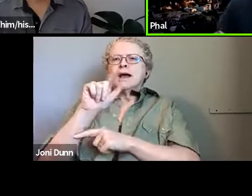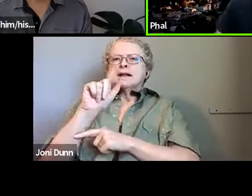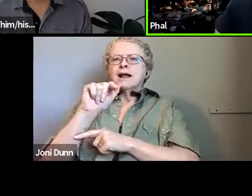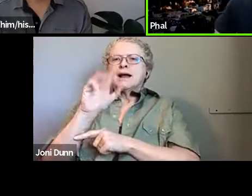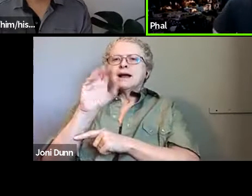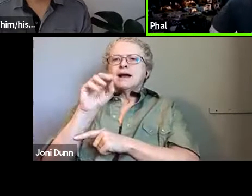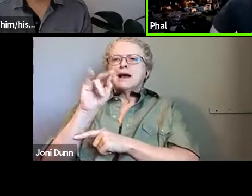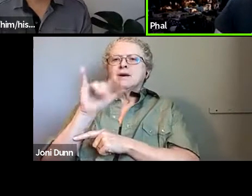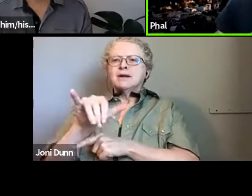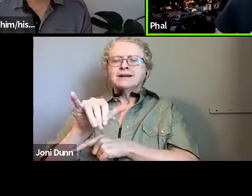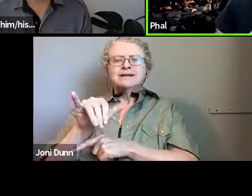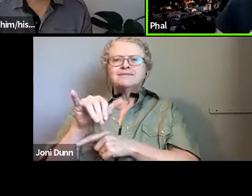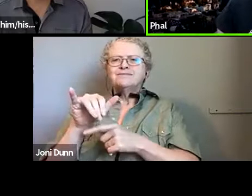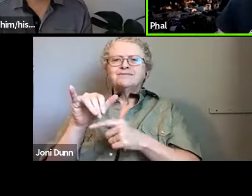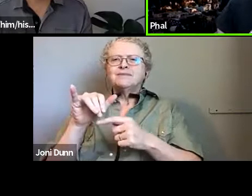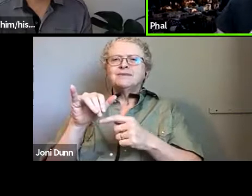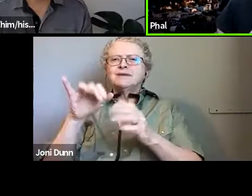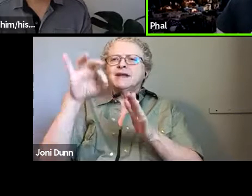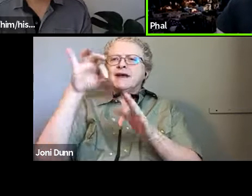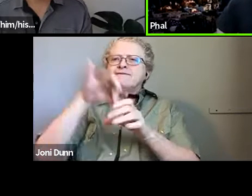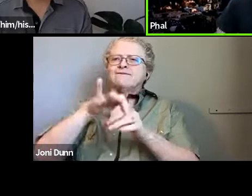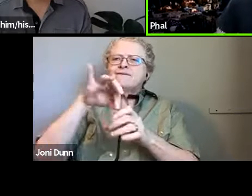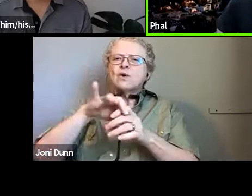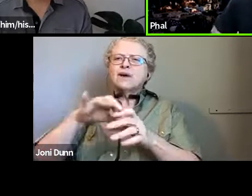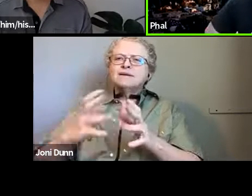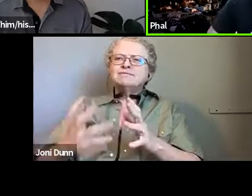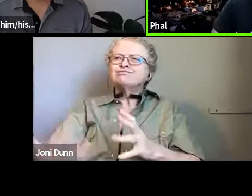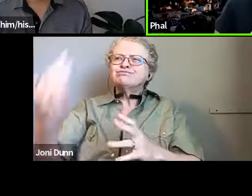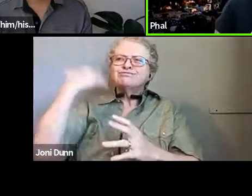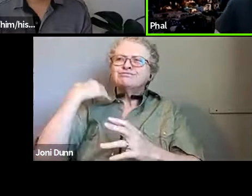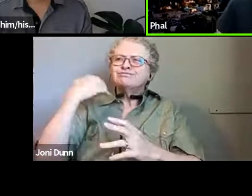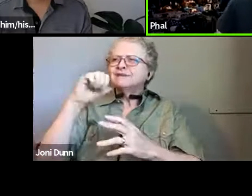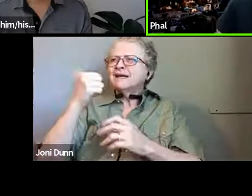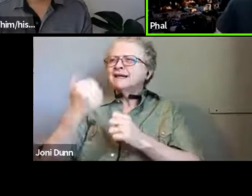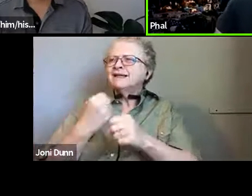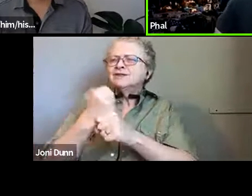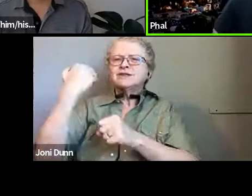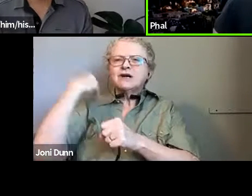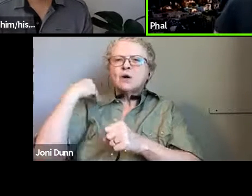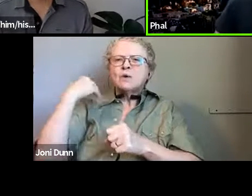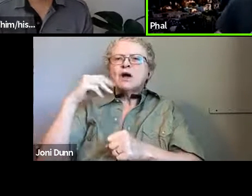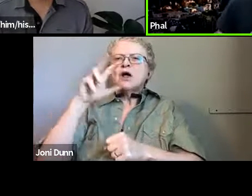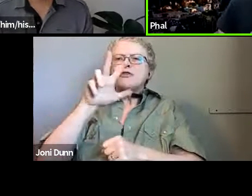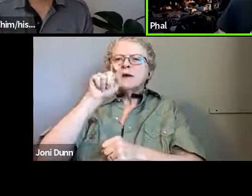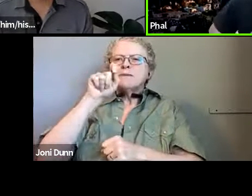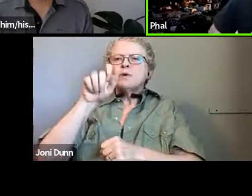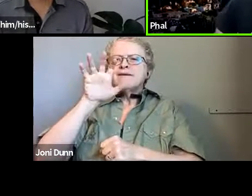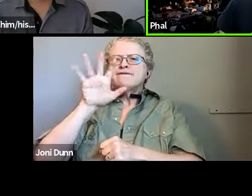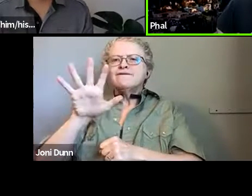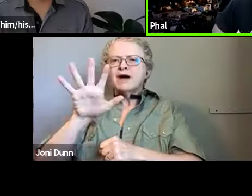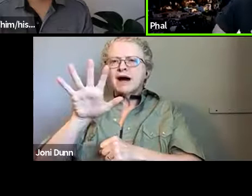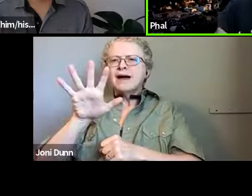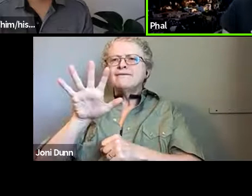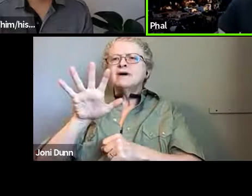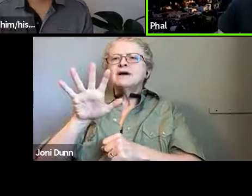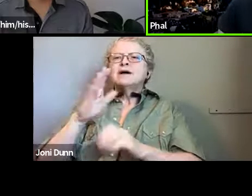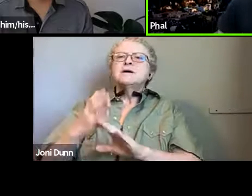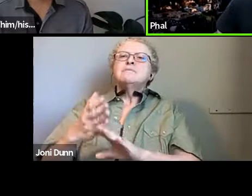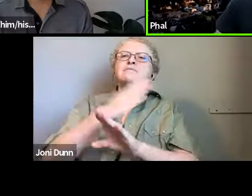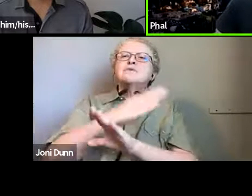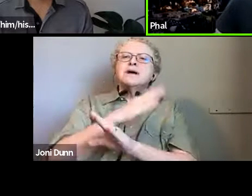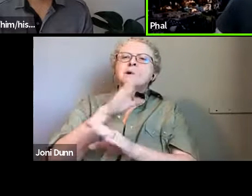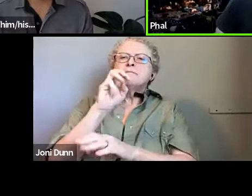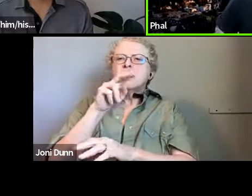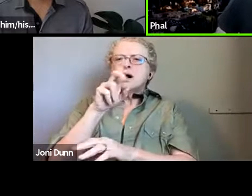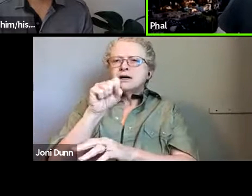in a long time, like about a decade ago or so. They wanted to invest $3.5 billion, pre-financing, pre-bonds, all that stuff to